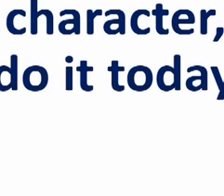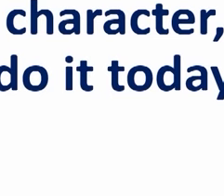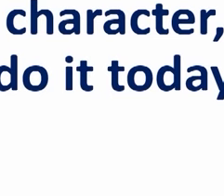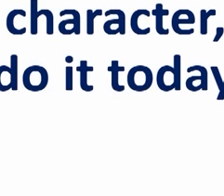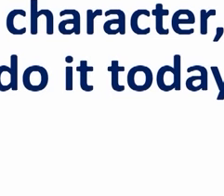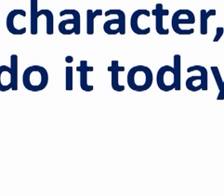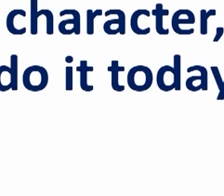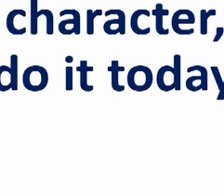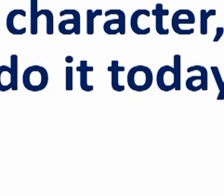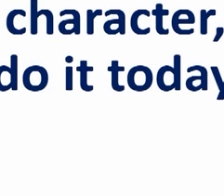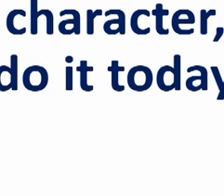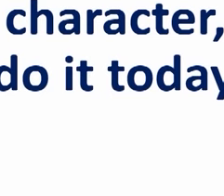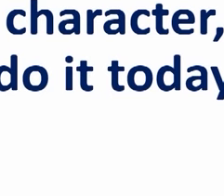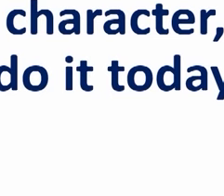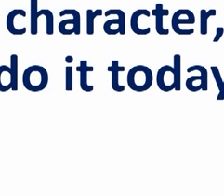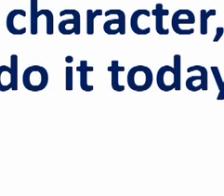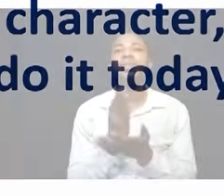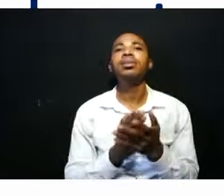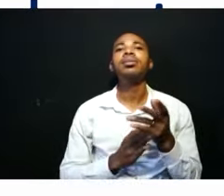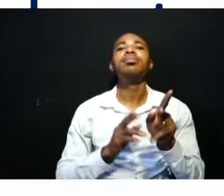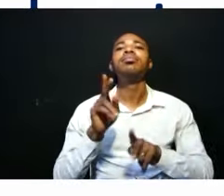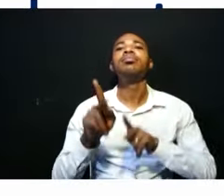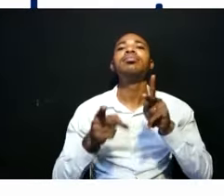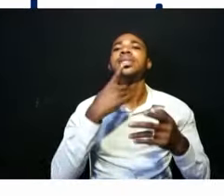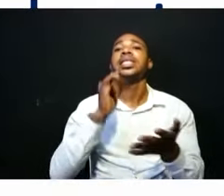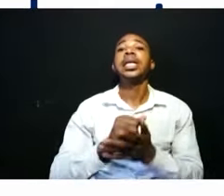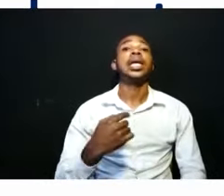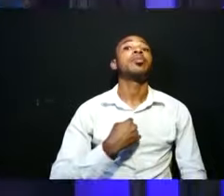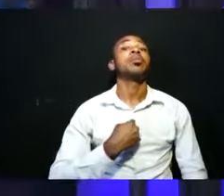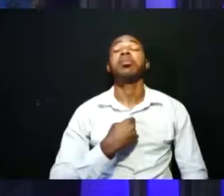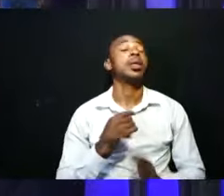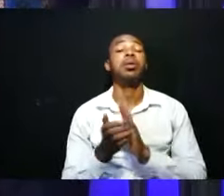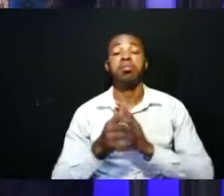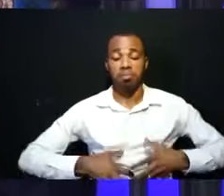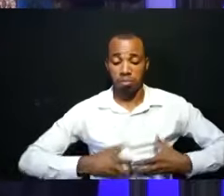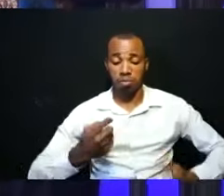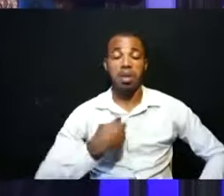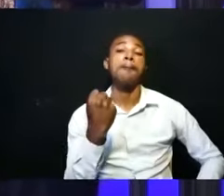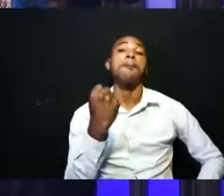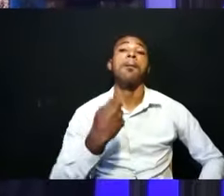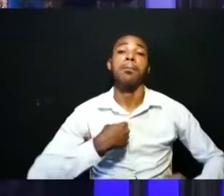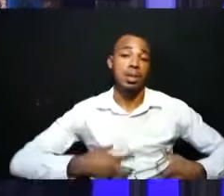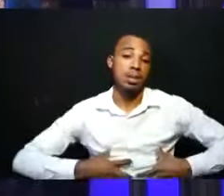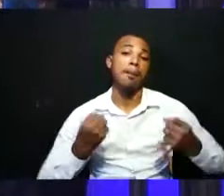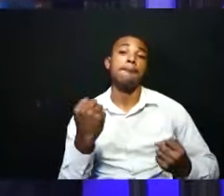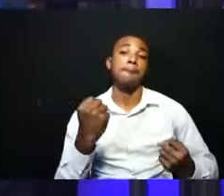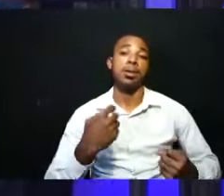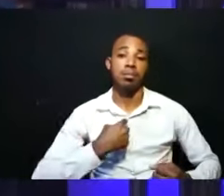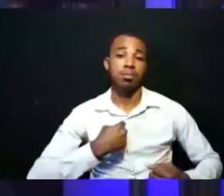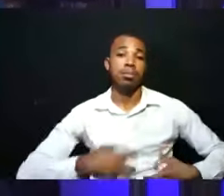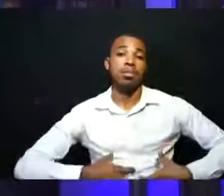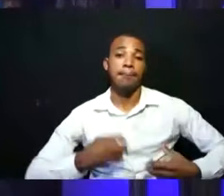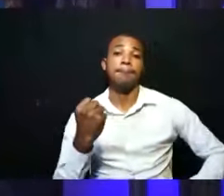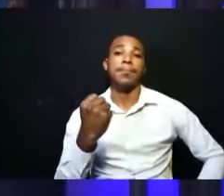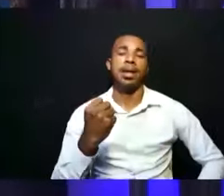Some people say that media mi kuku nyo ashe we ade boy am samrani. Me I'm bad tempered. I